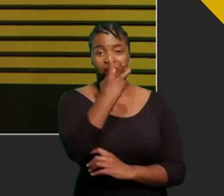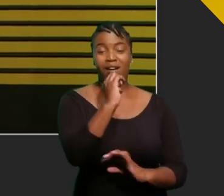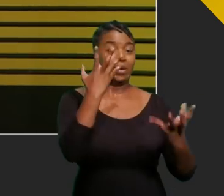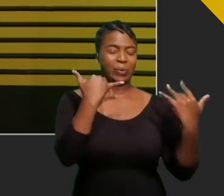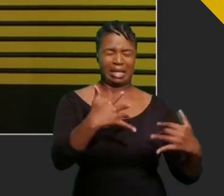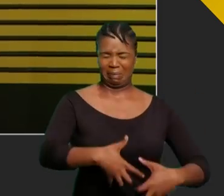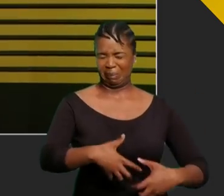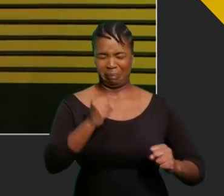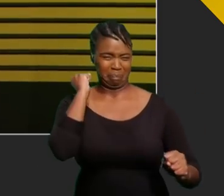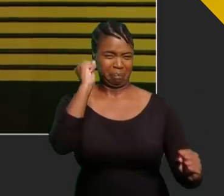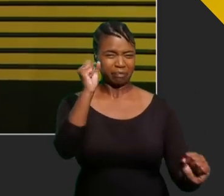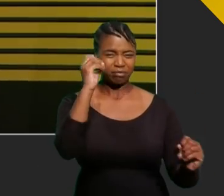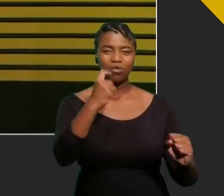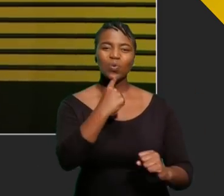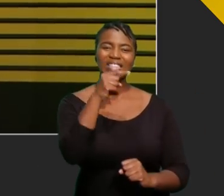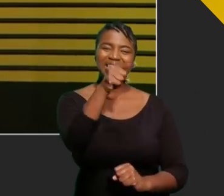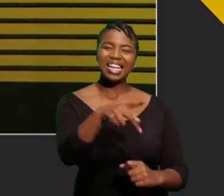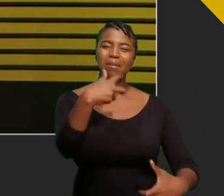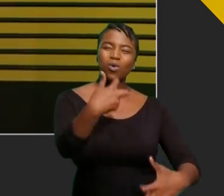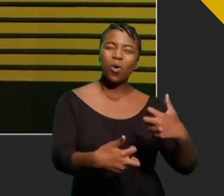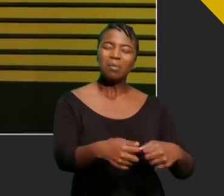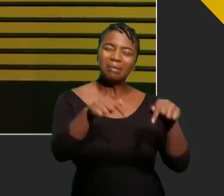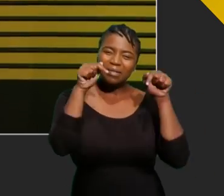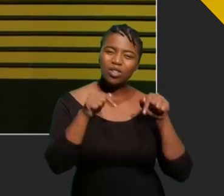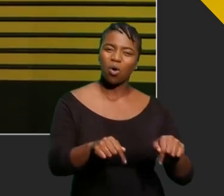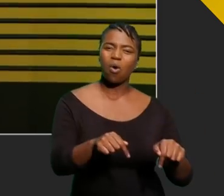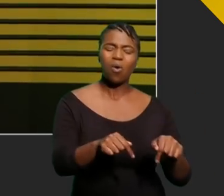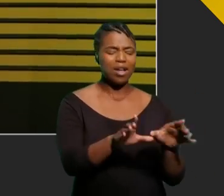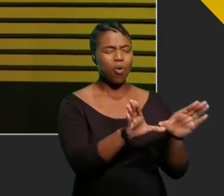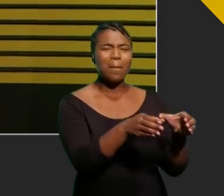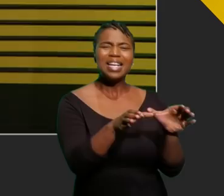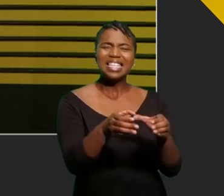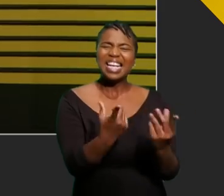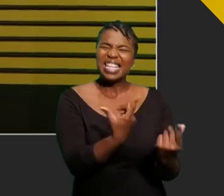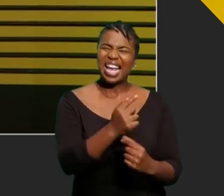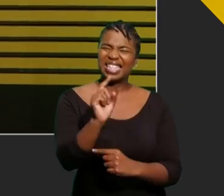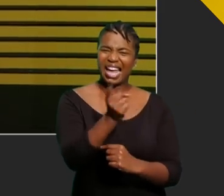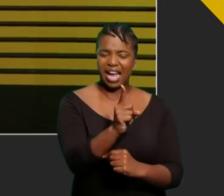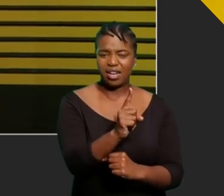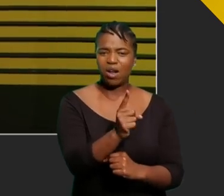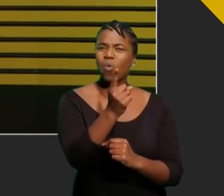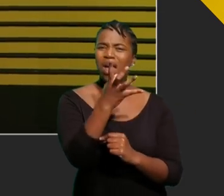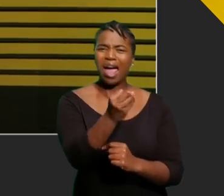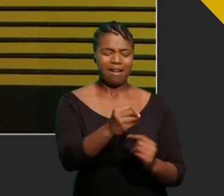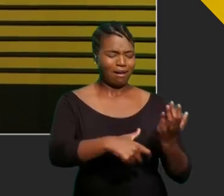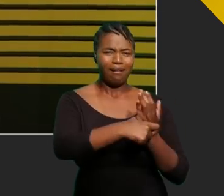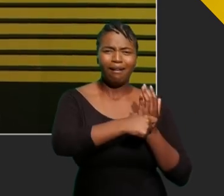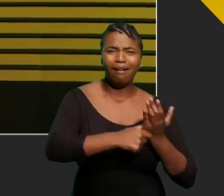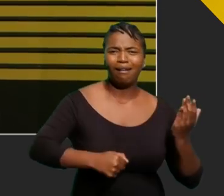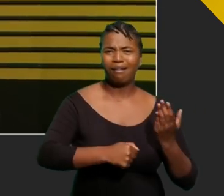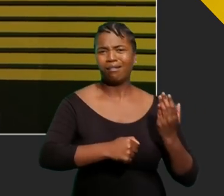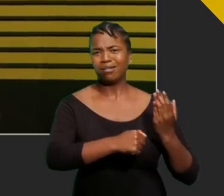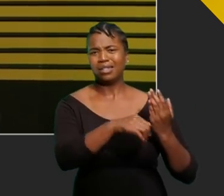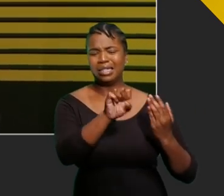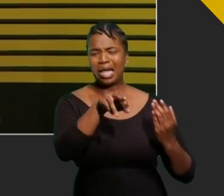ra e kwa taba ke yo re itsusiye taba le gone mo ga delita re nyoko tshiba rena. What are these commissions? Gere kwa gore gona le barking tax investigation ko